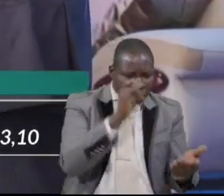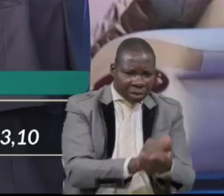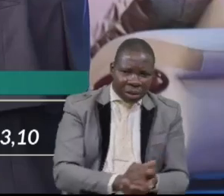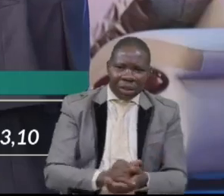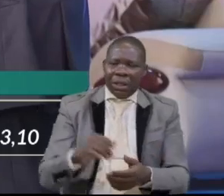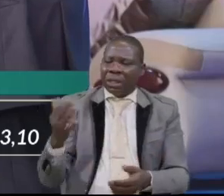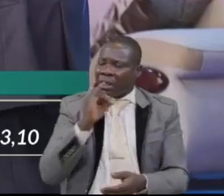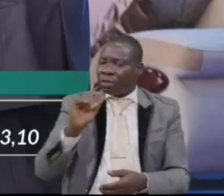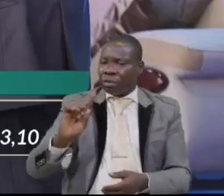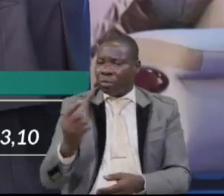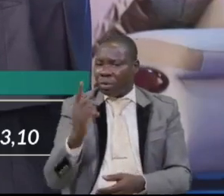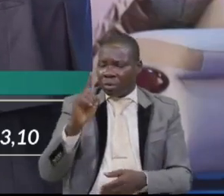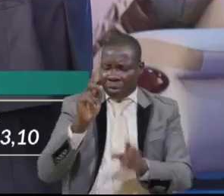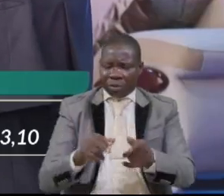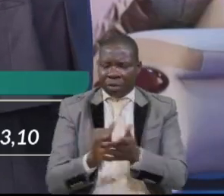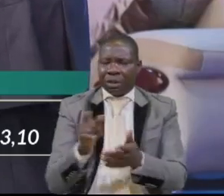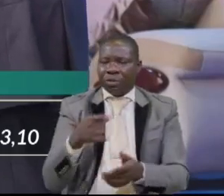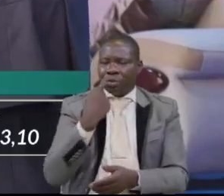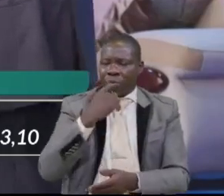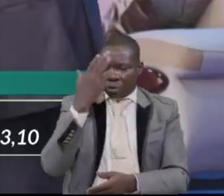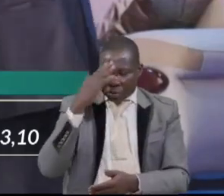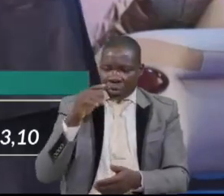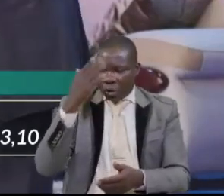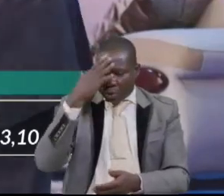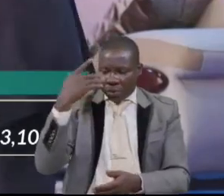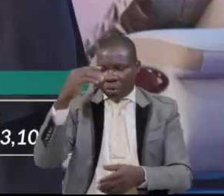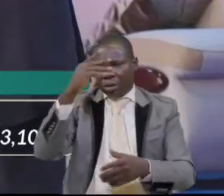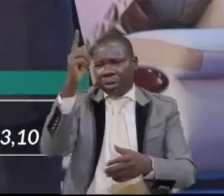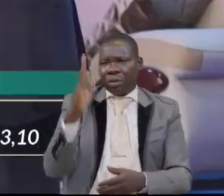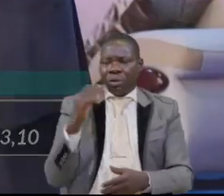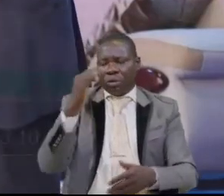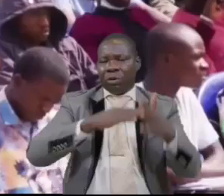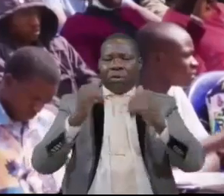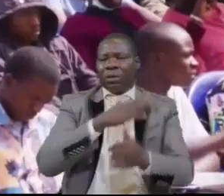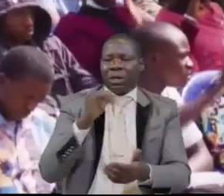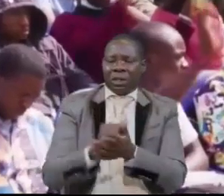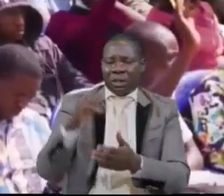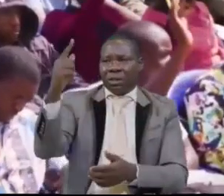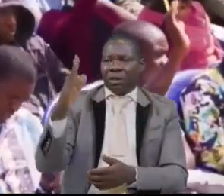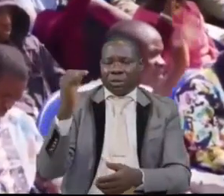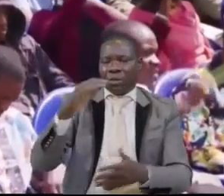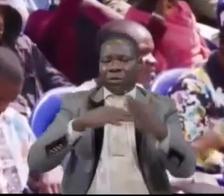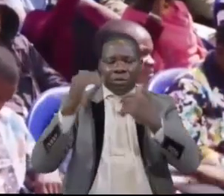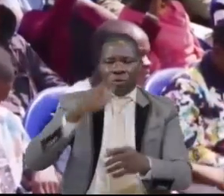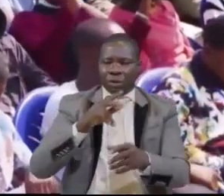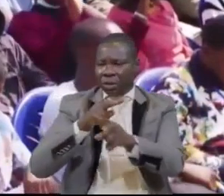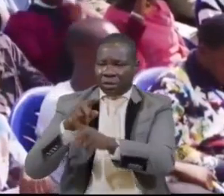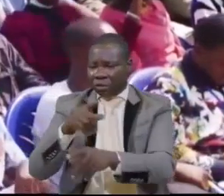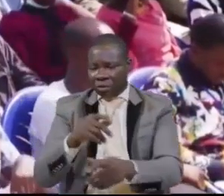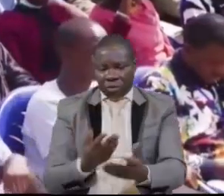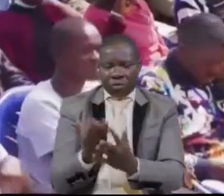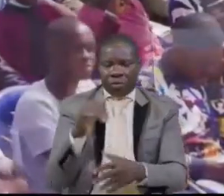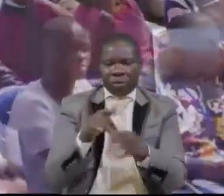to know know the god of heaven and that God Of Heaven he will see yourself every Mountain has